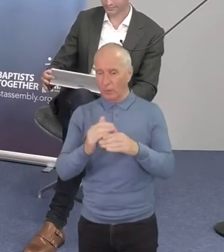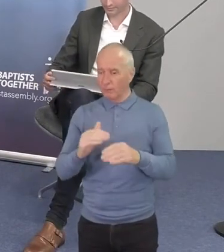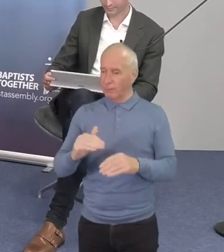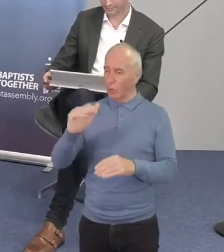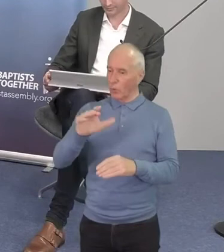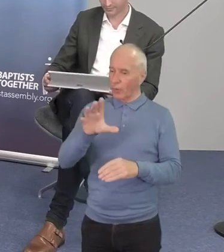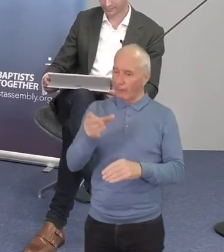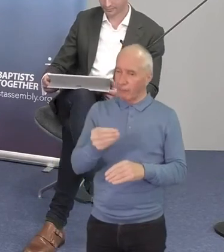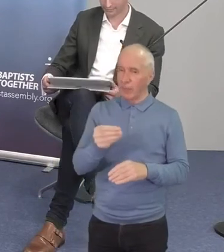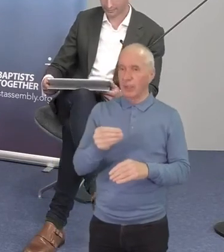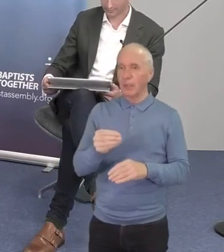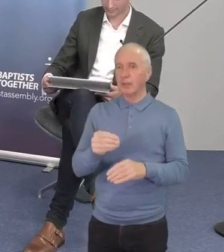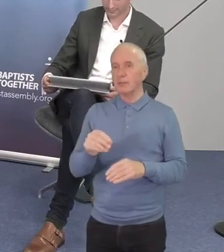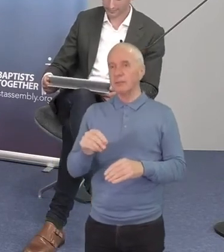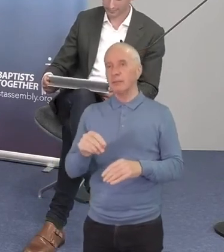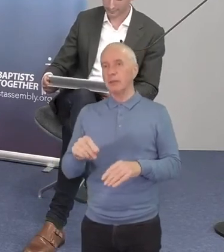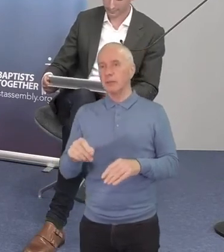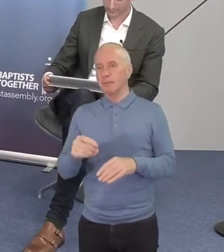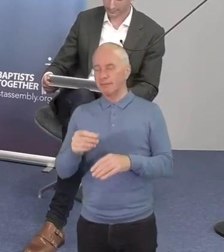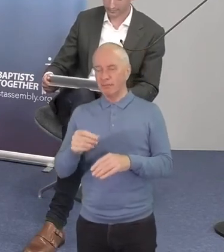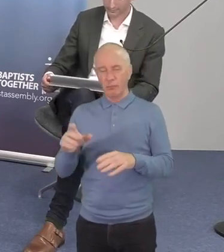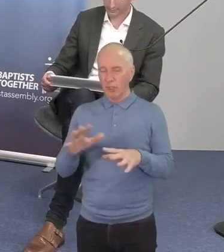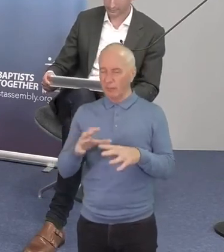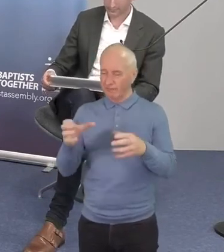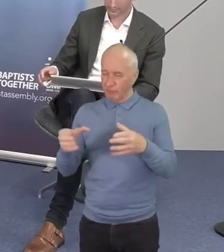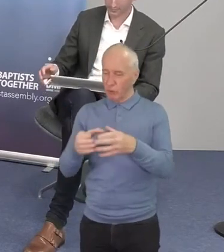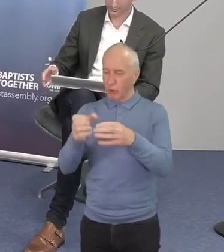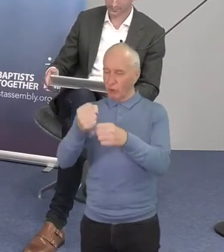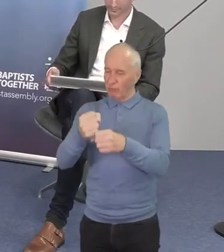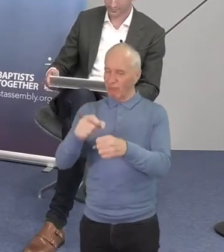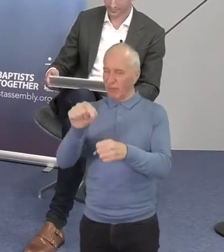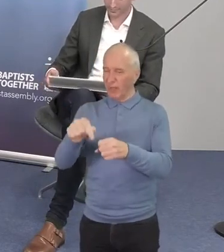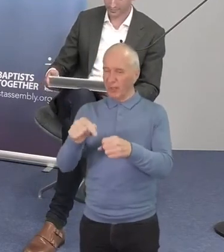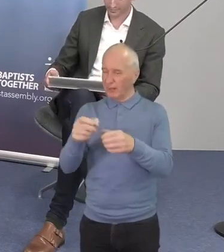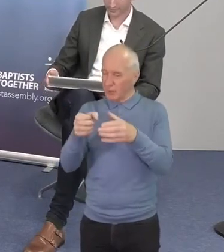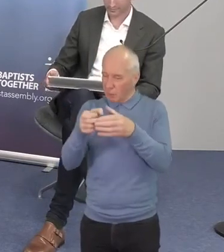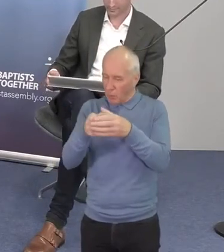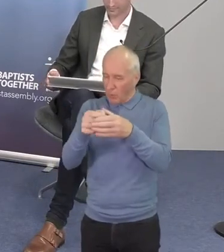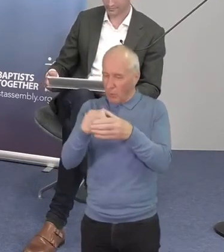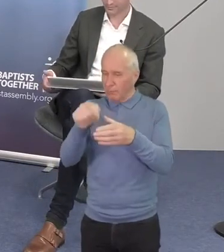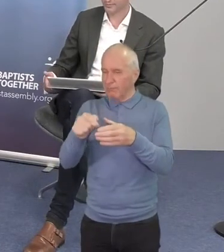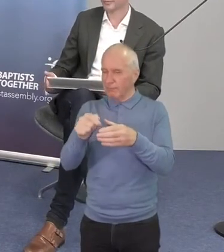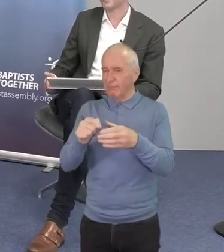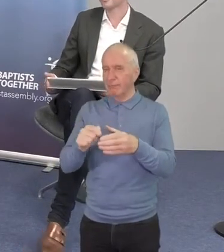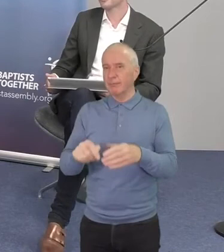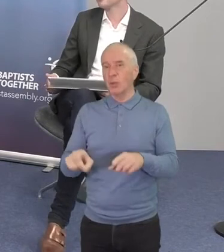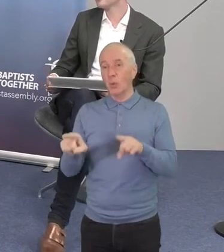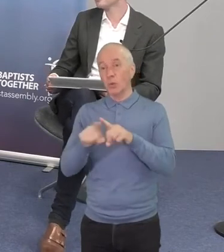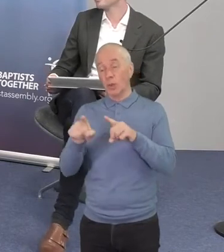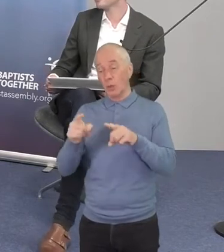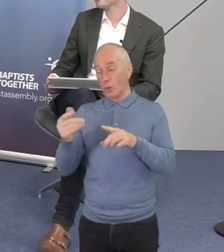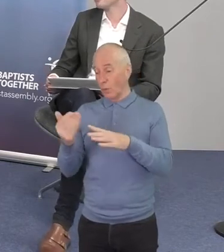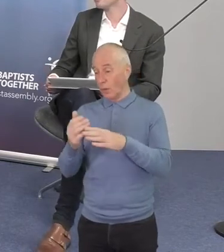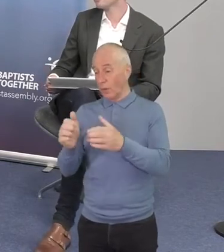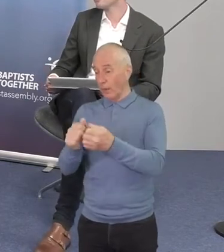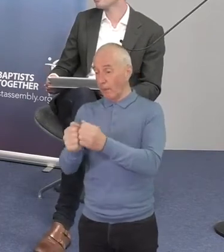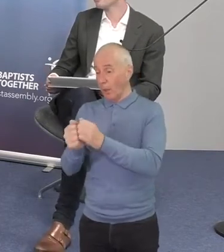Africa, and the church are quite small. We also work in partnership